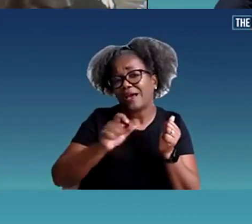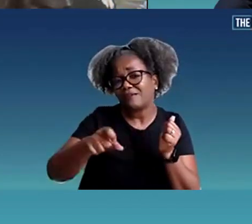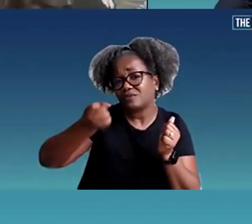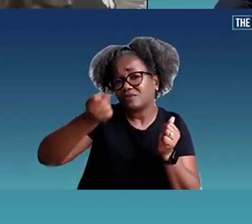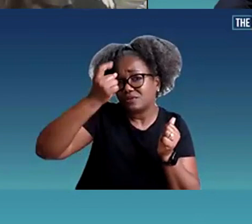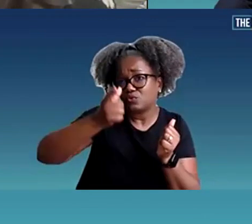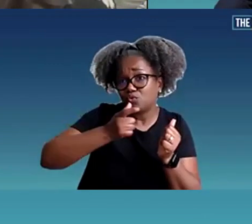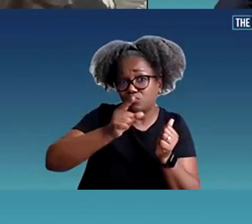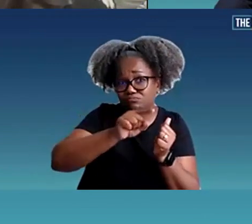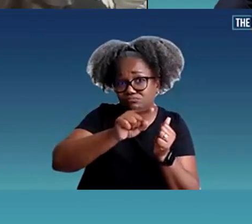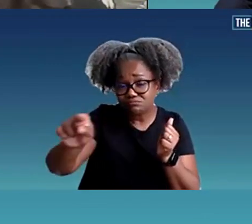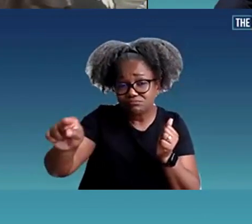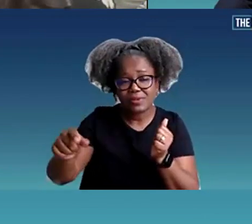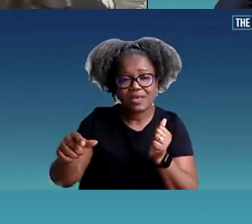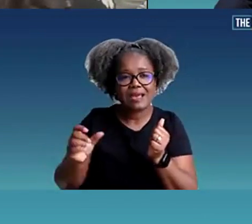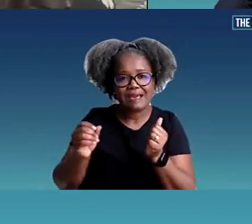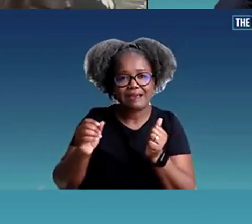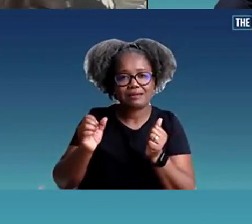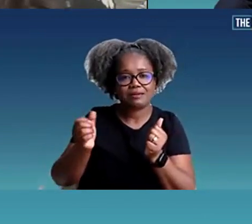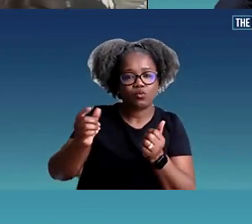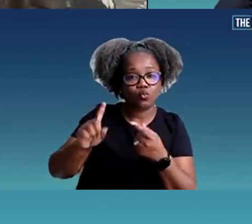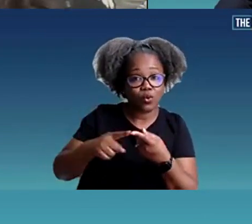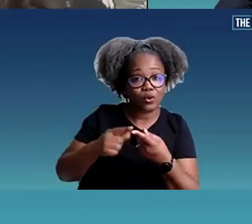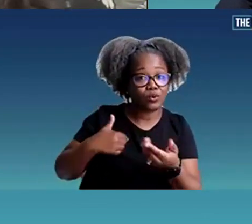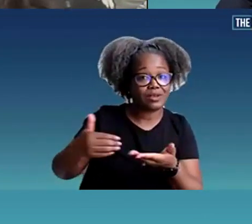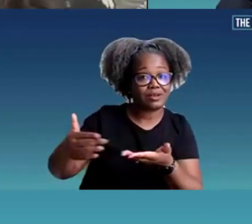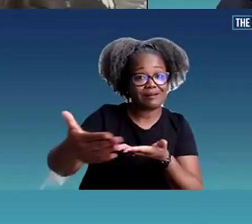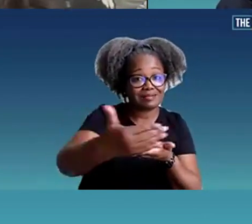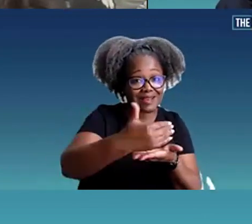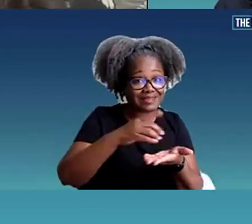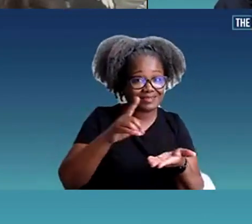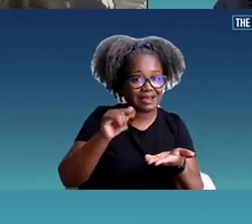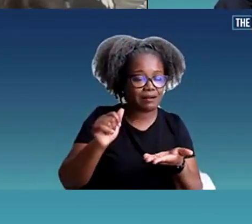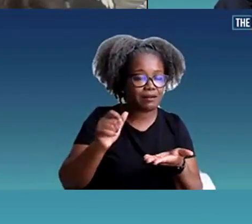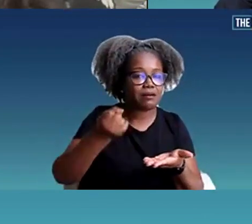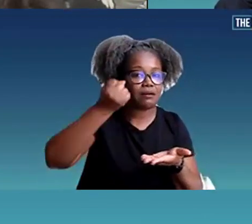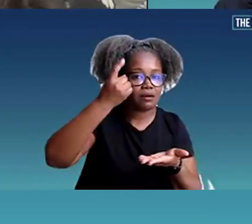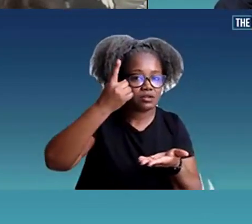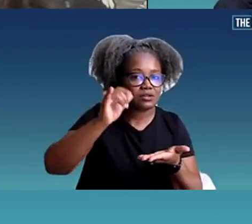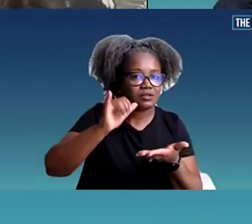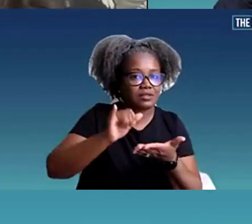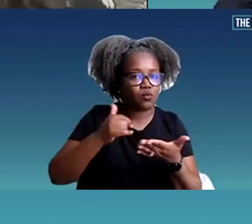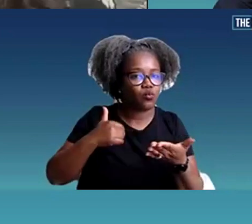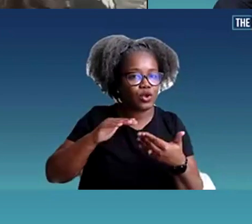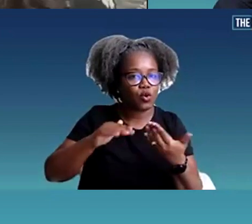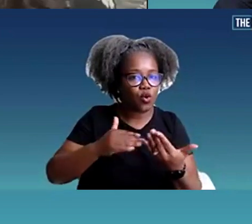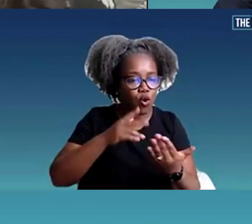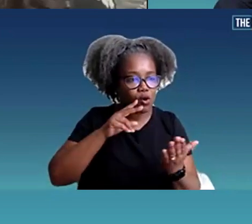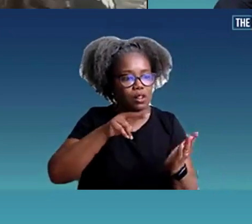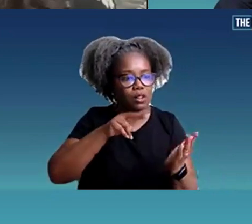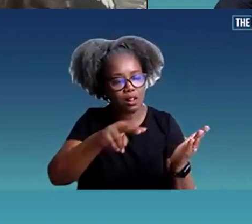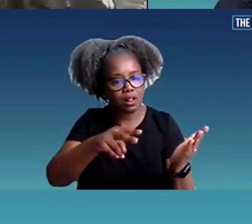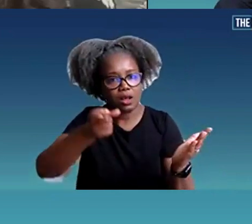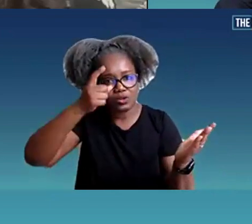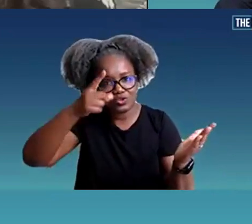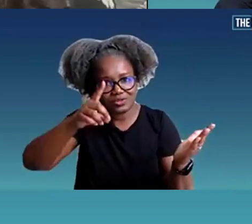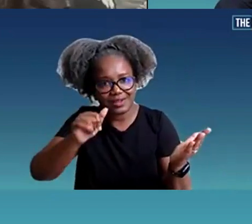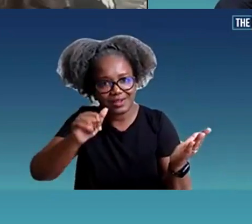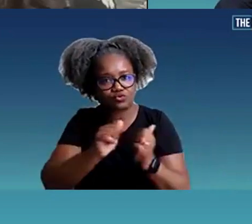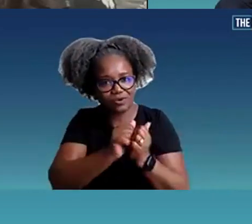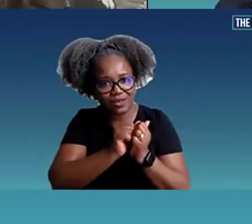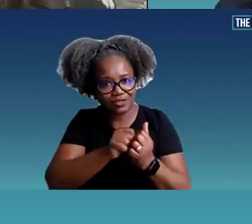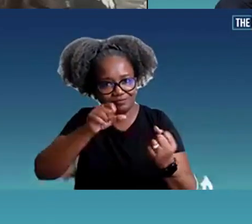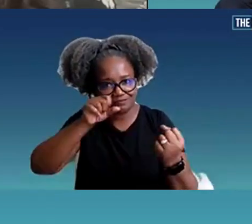Health Disparities Collaborative is that we have a training that all of our members, academic folks, folks who are seeing patients, and